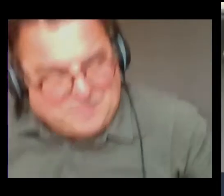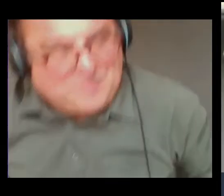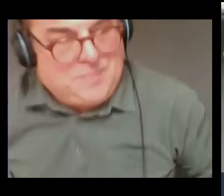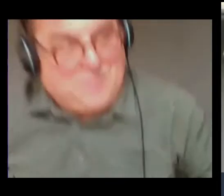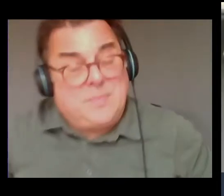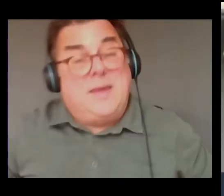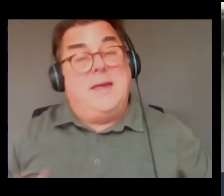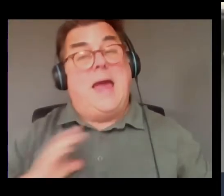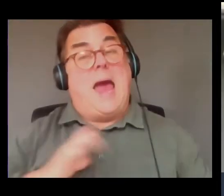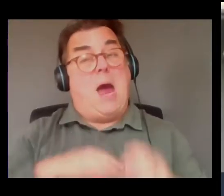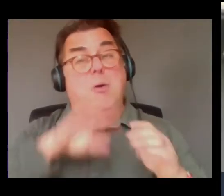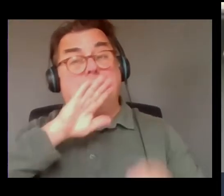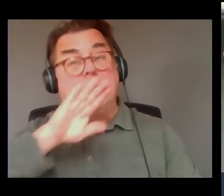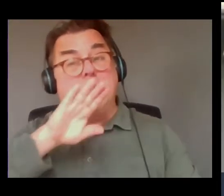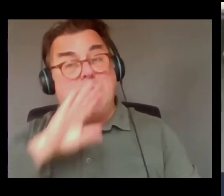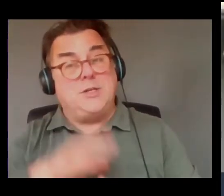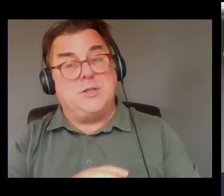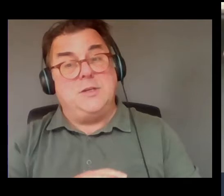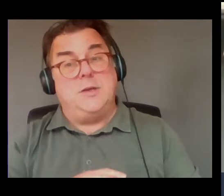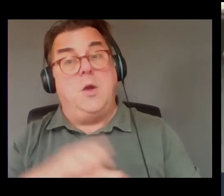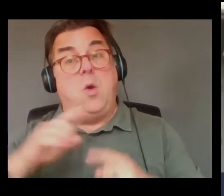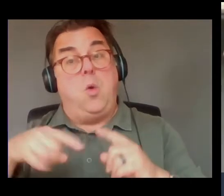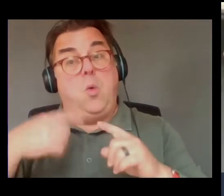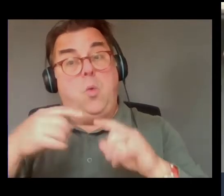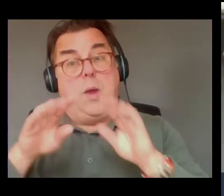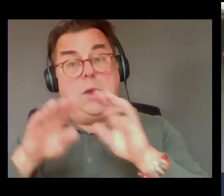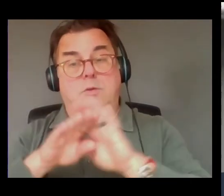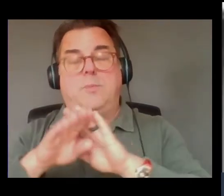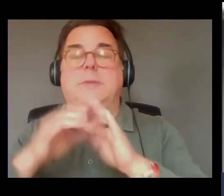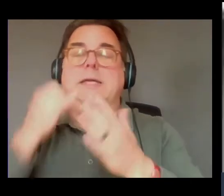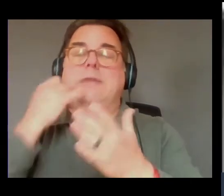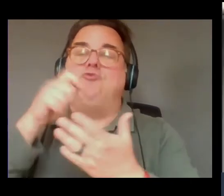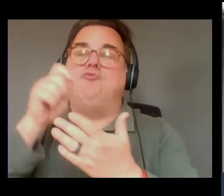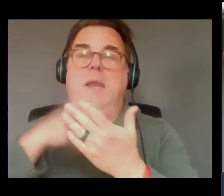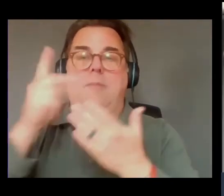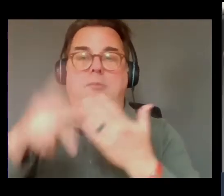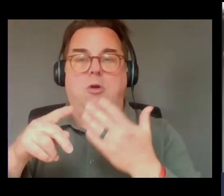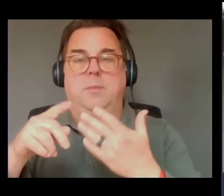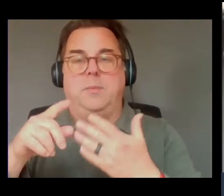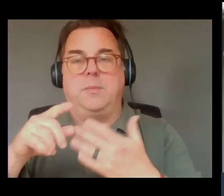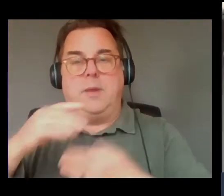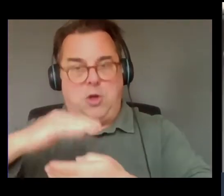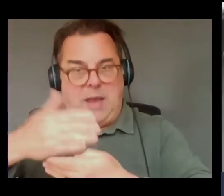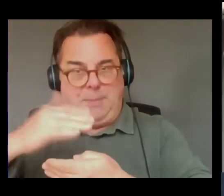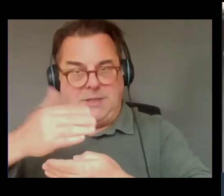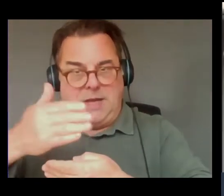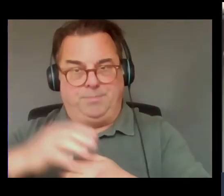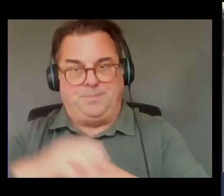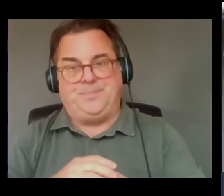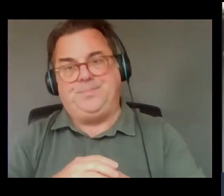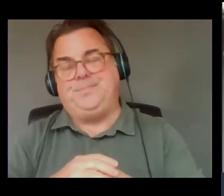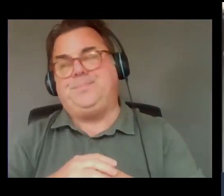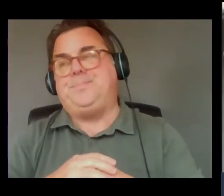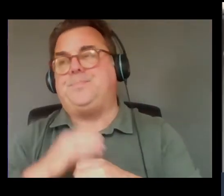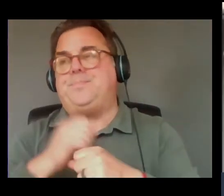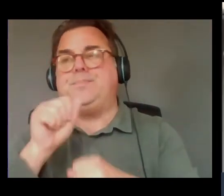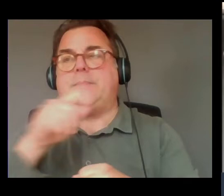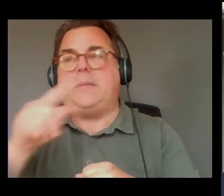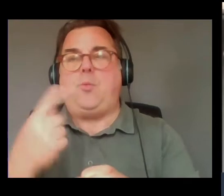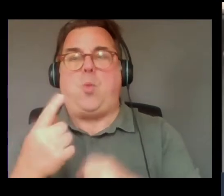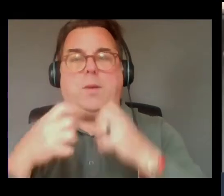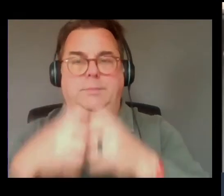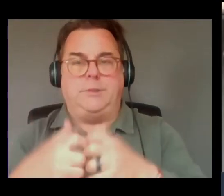that when you're developing, if you're writing a program on your laptop, like building an application that just runs on a single machine,